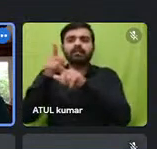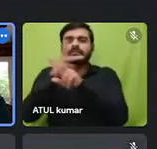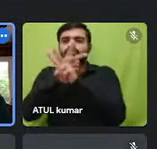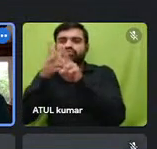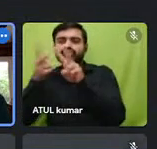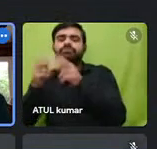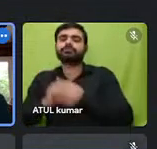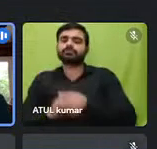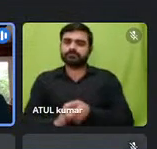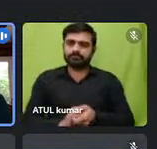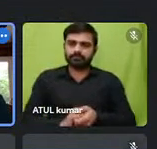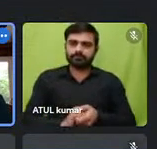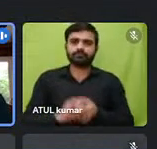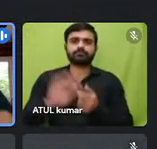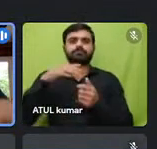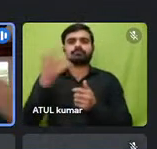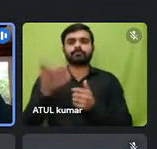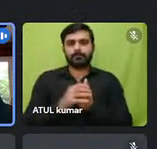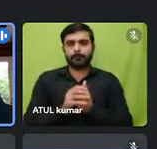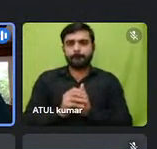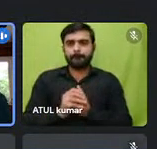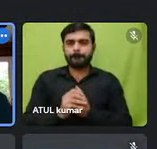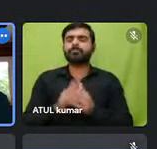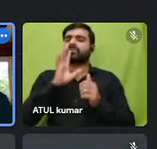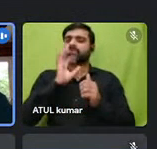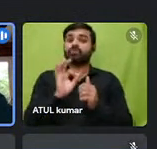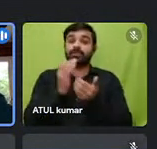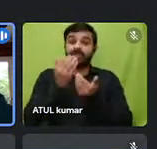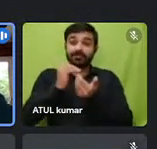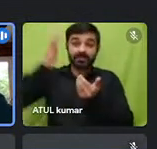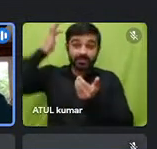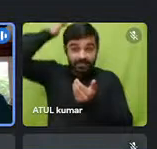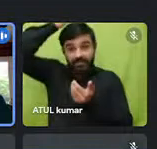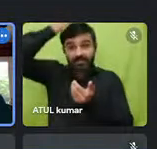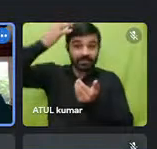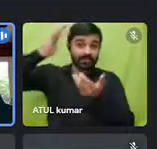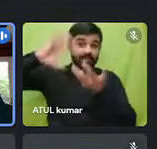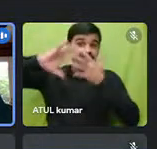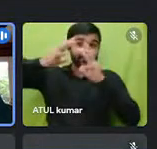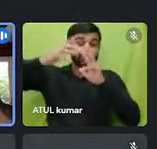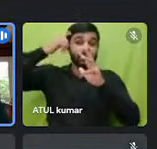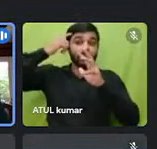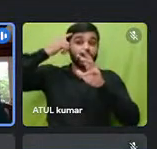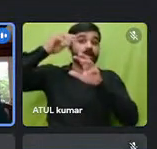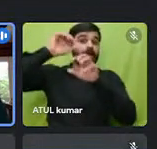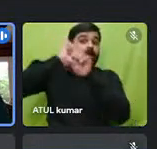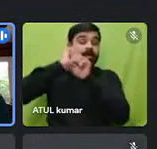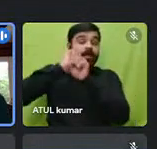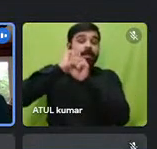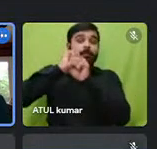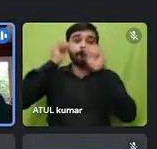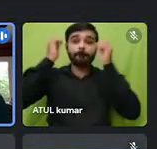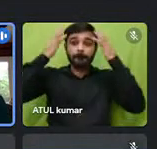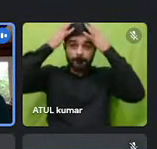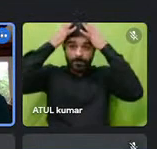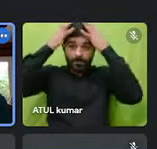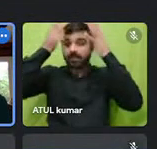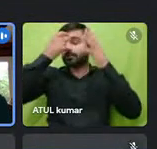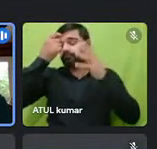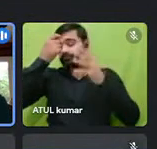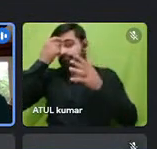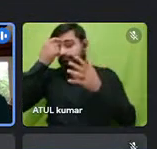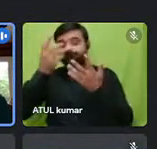old. Of course, cognitive abilities are the most prominent.